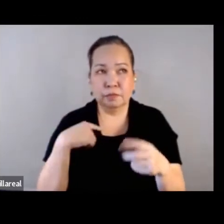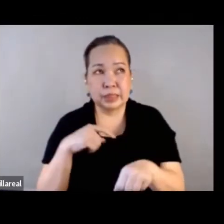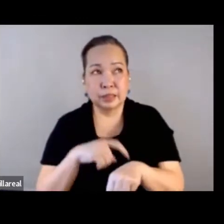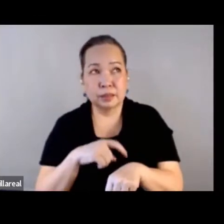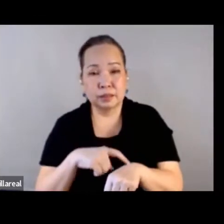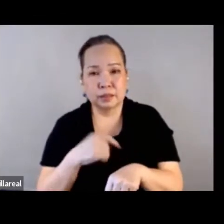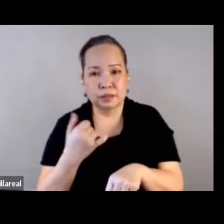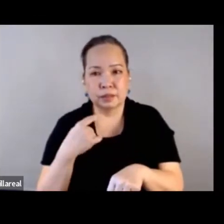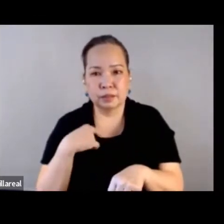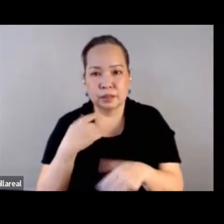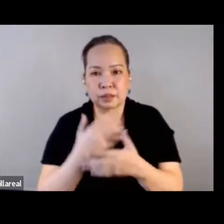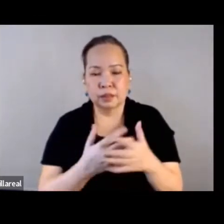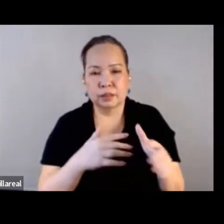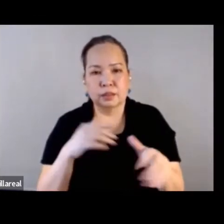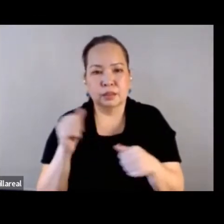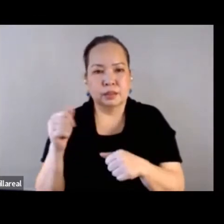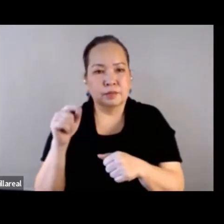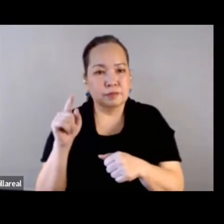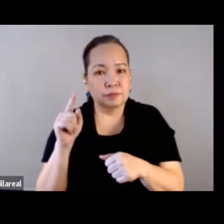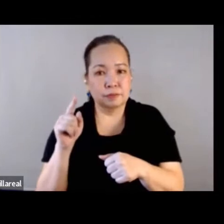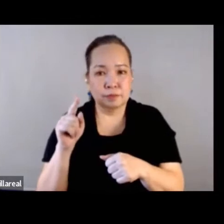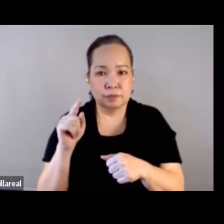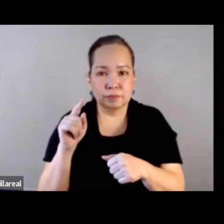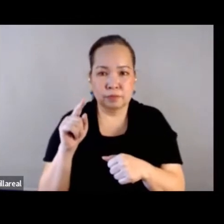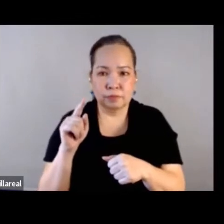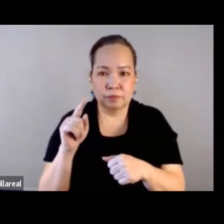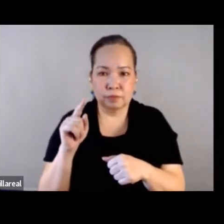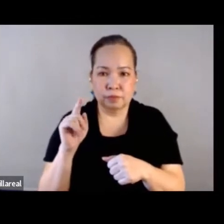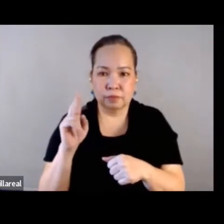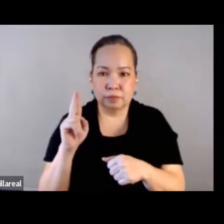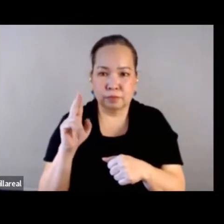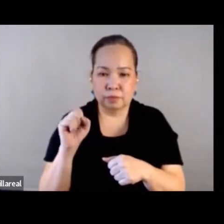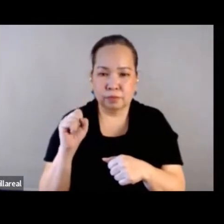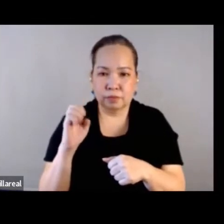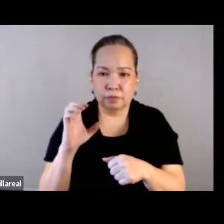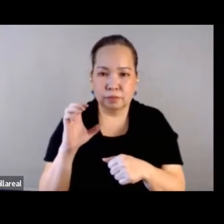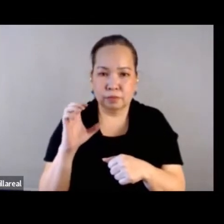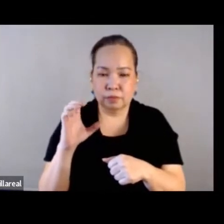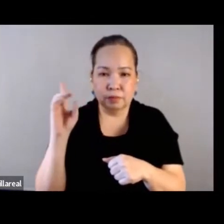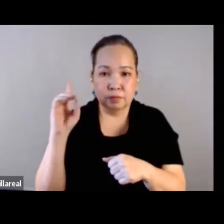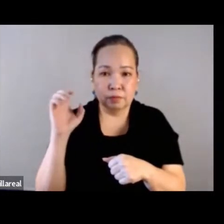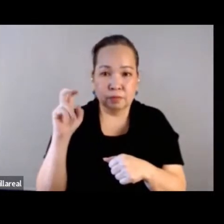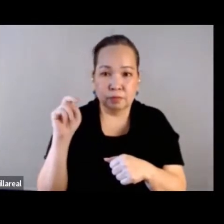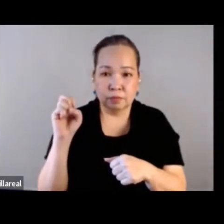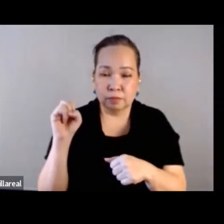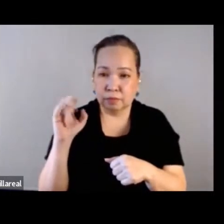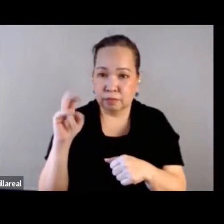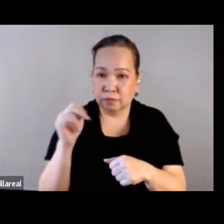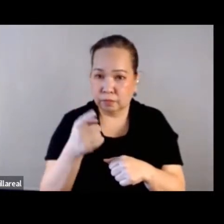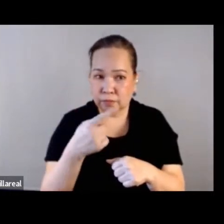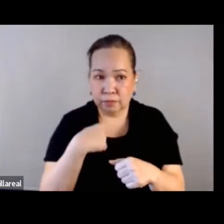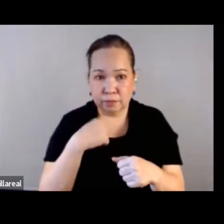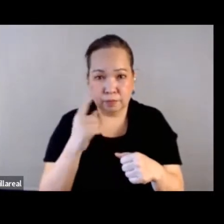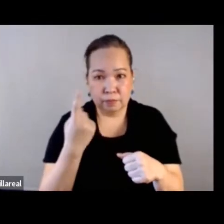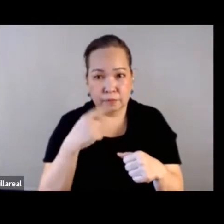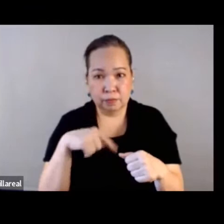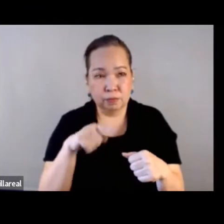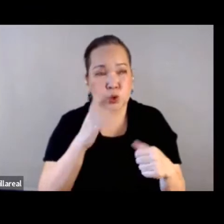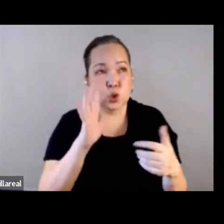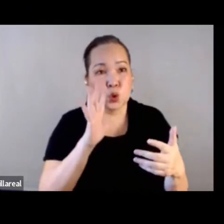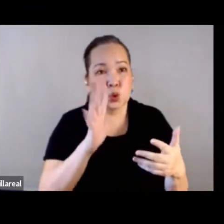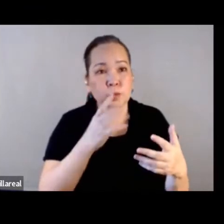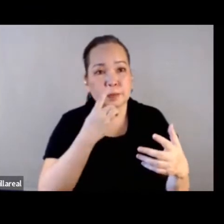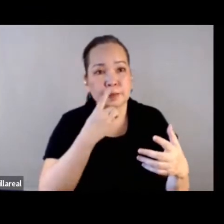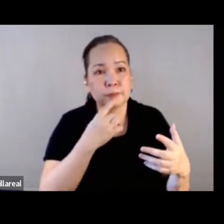I know kailangan umalis ni Yusek Dinsing, ano? Could we ask the DepEd through you, Yusek Dinsing, if they have an official position on